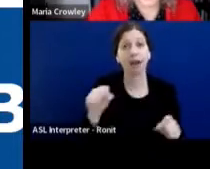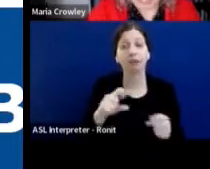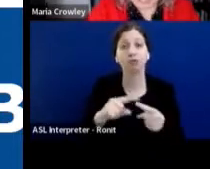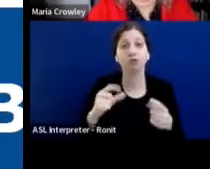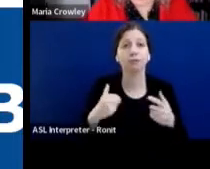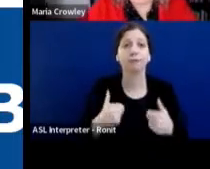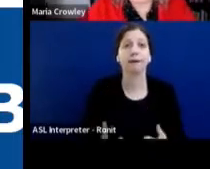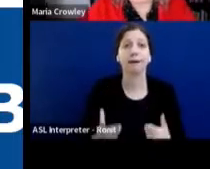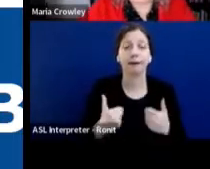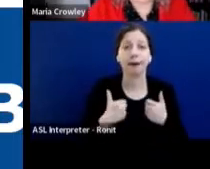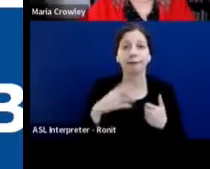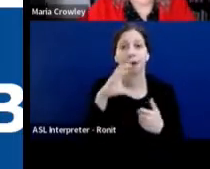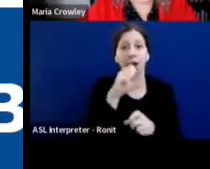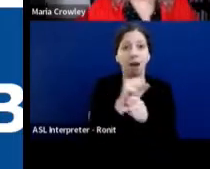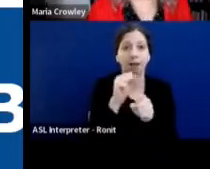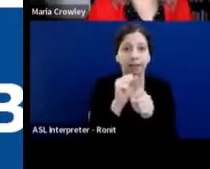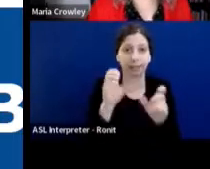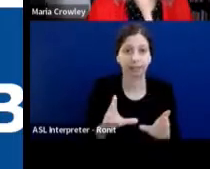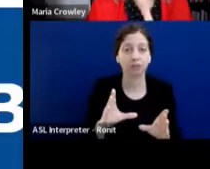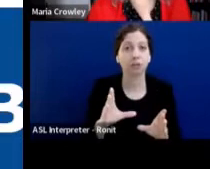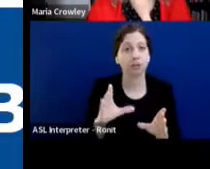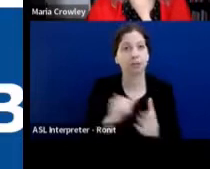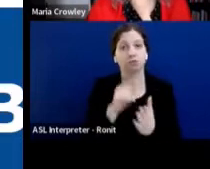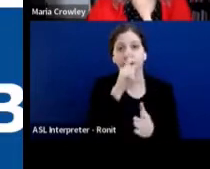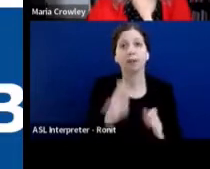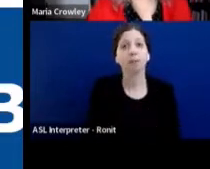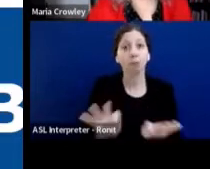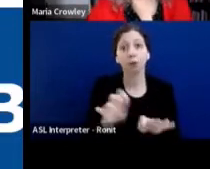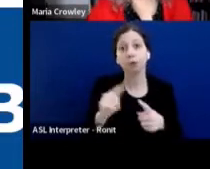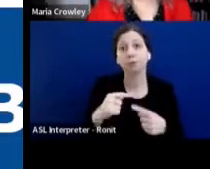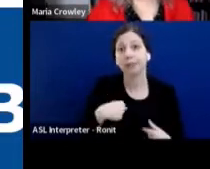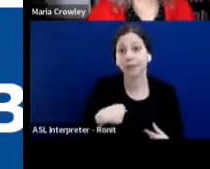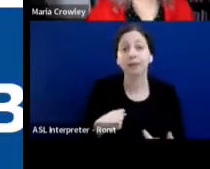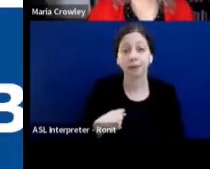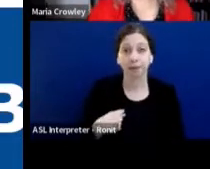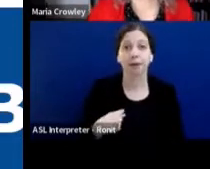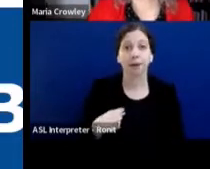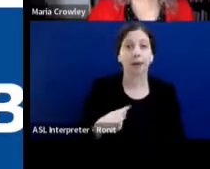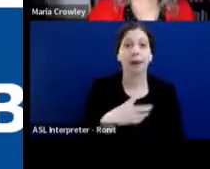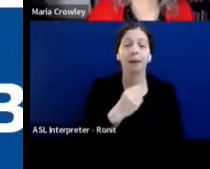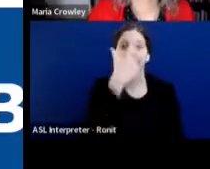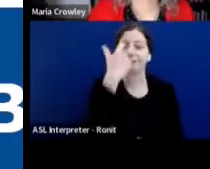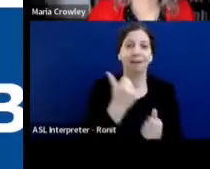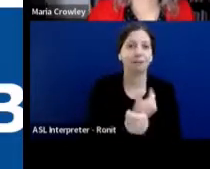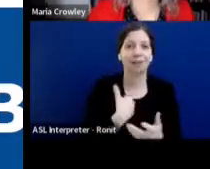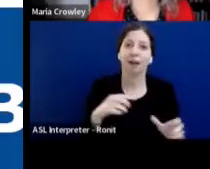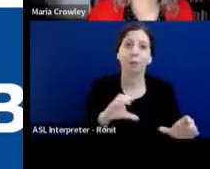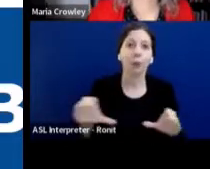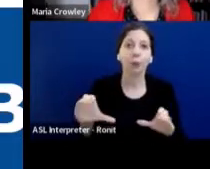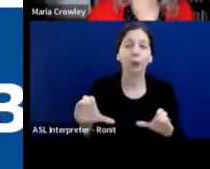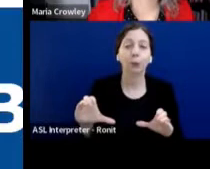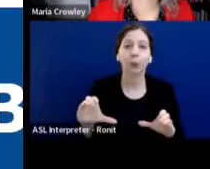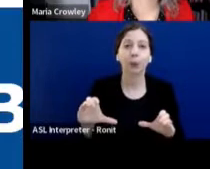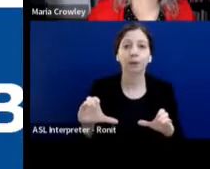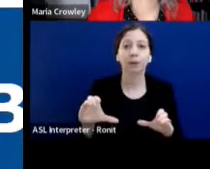have colleagues. That's really important to me. And because everything I do, there's